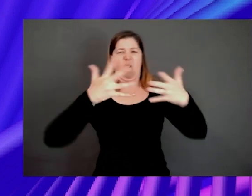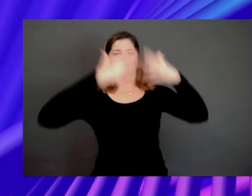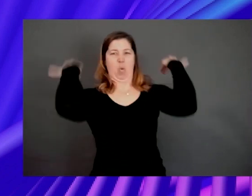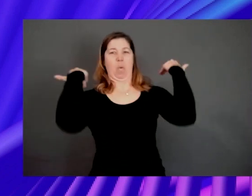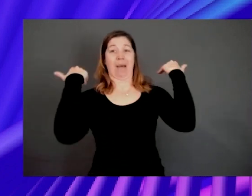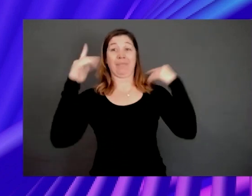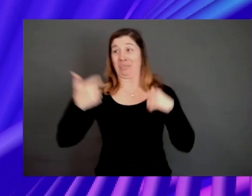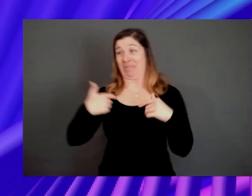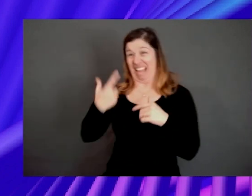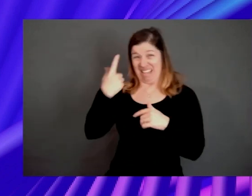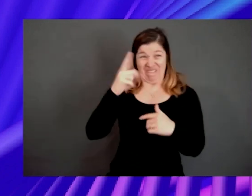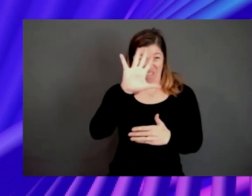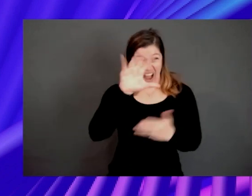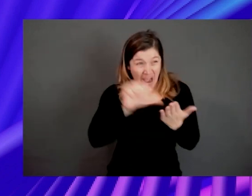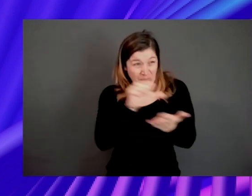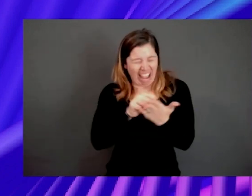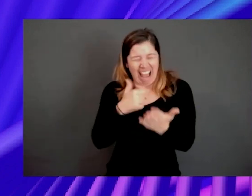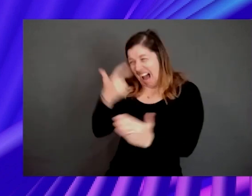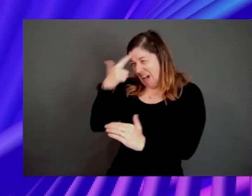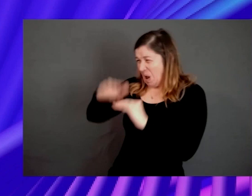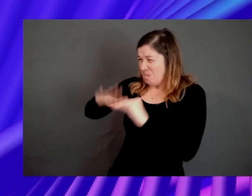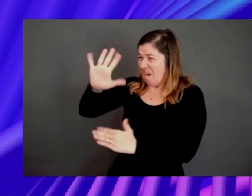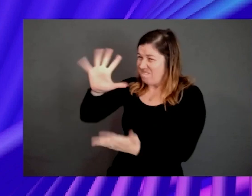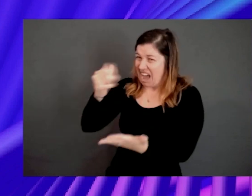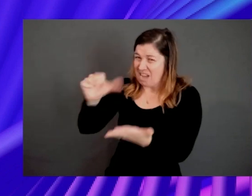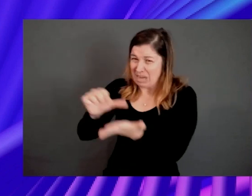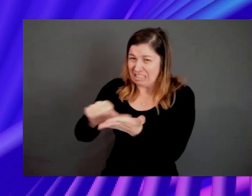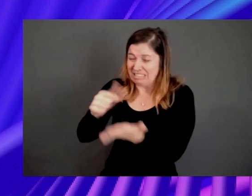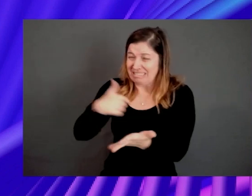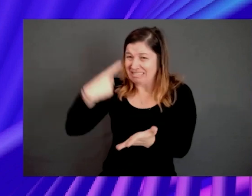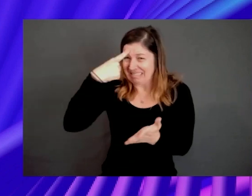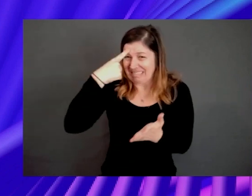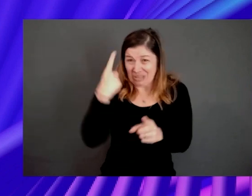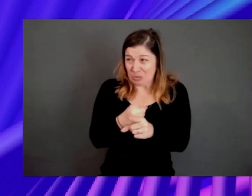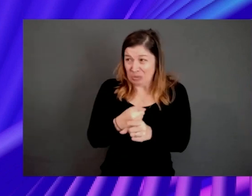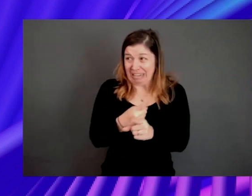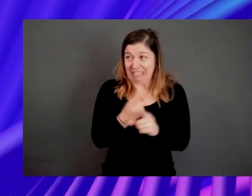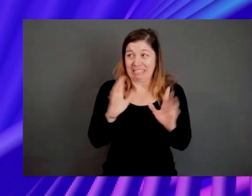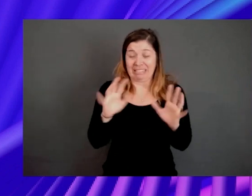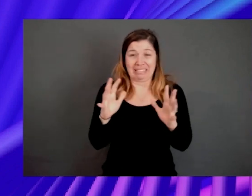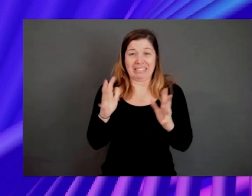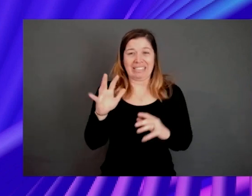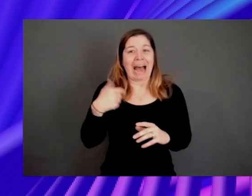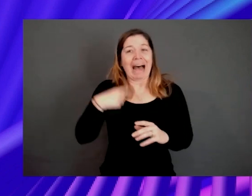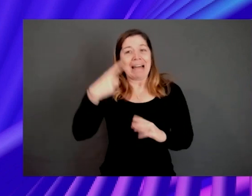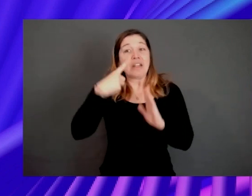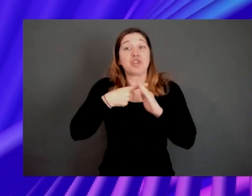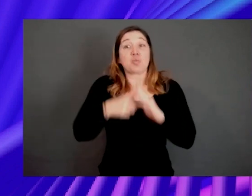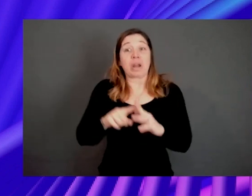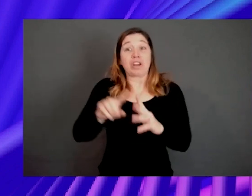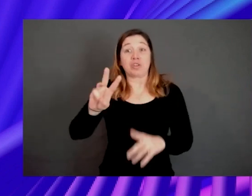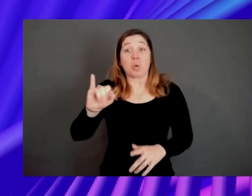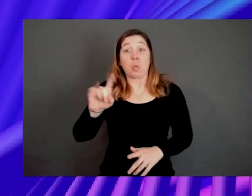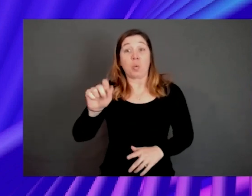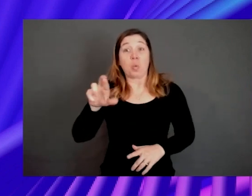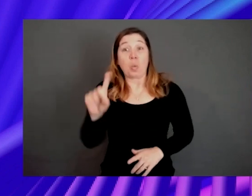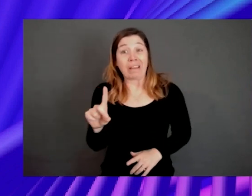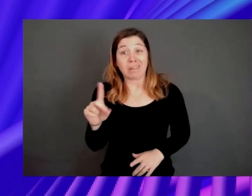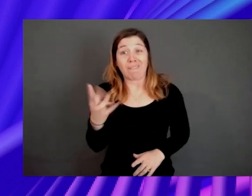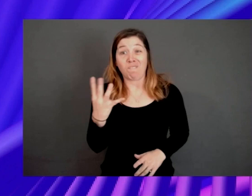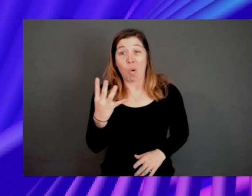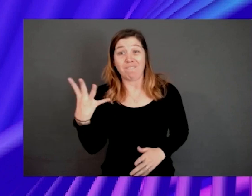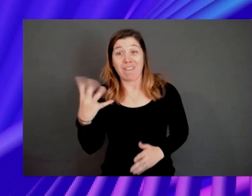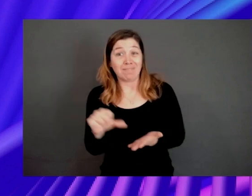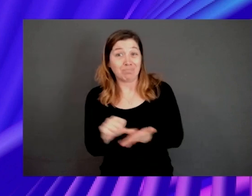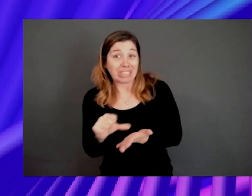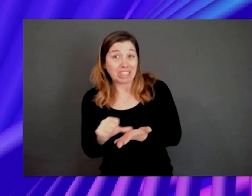5 pages, didn't we? At one point, we were up at like 10 pages or something. It was pretty big, right? I remember the original wizard was maybe 4 or 5 pages, including the